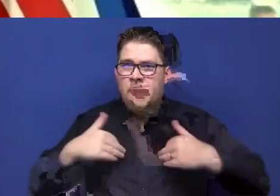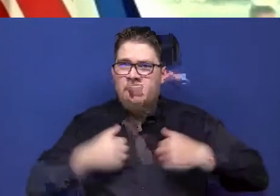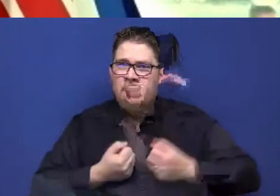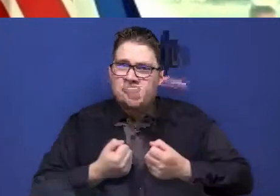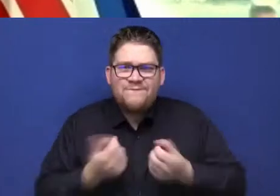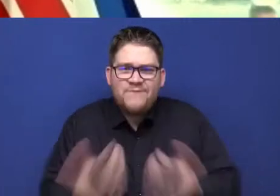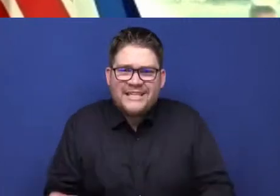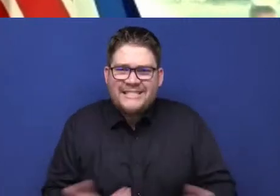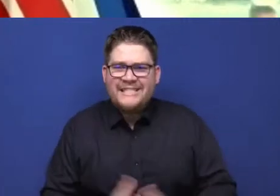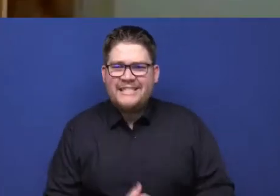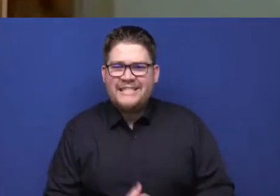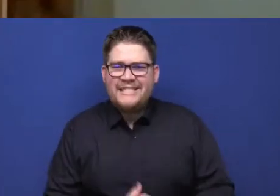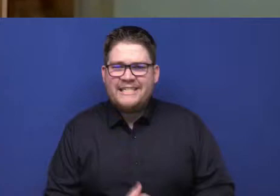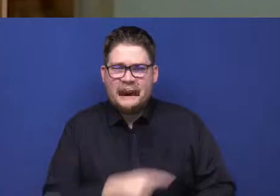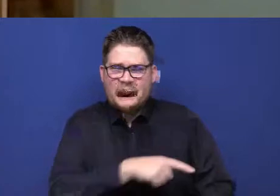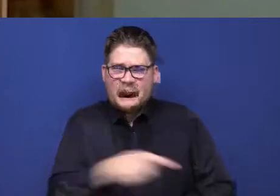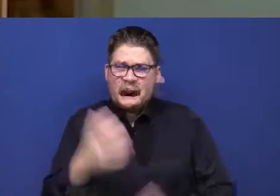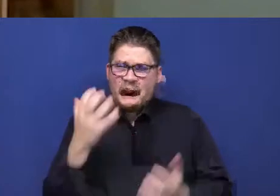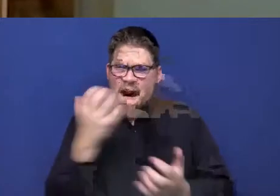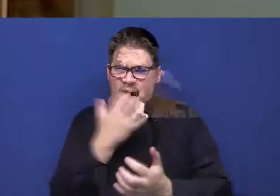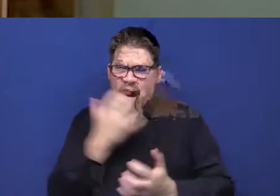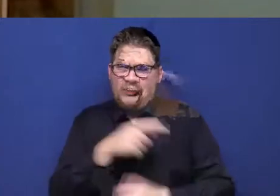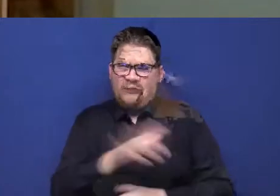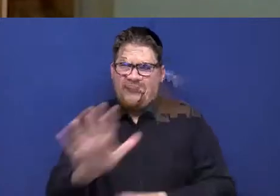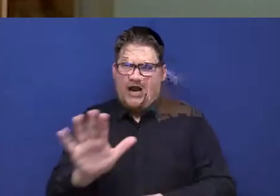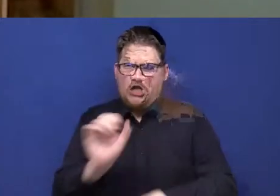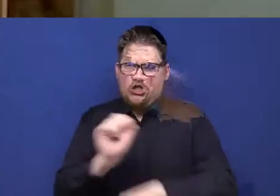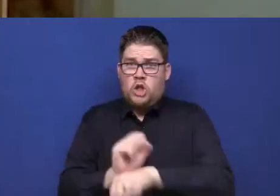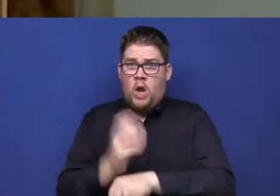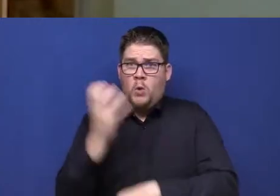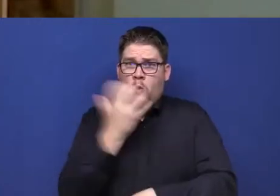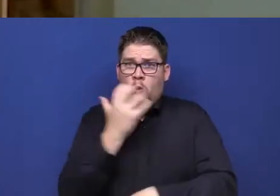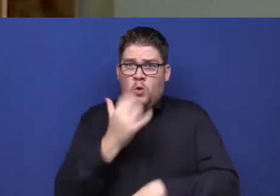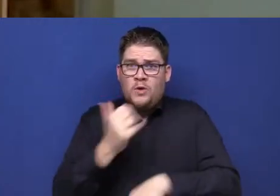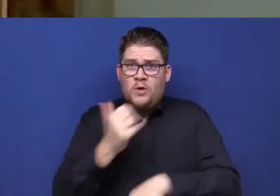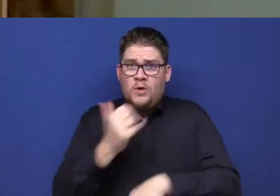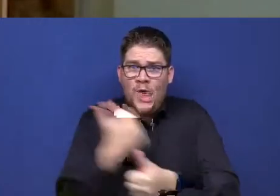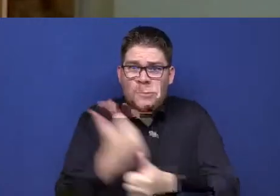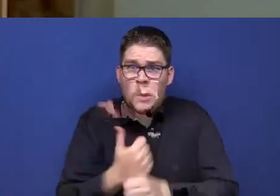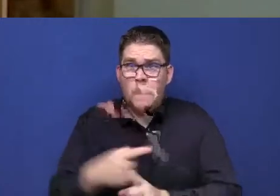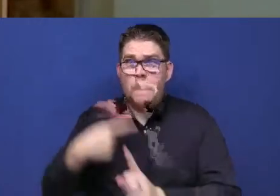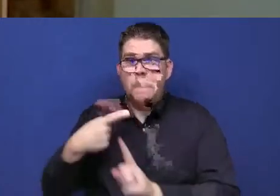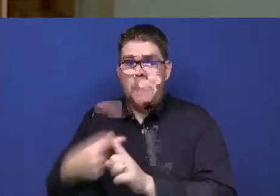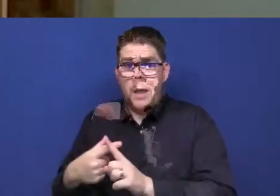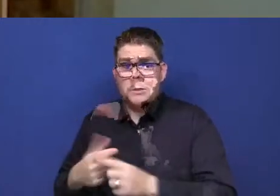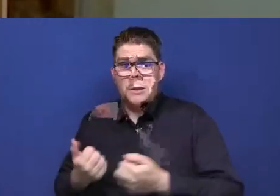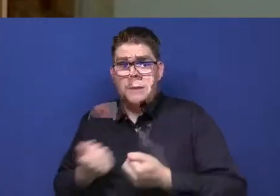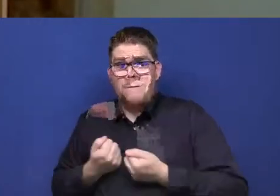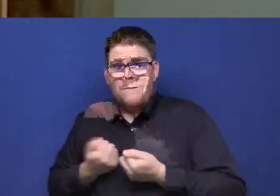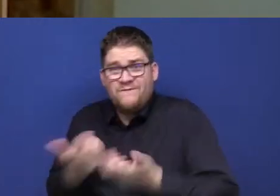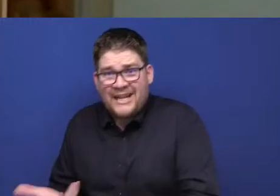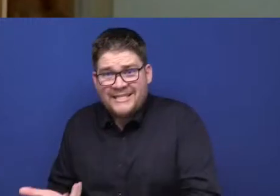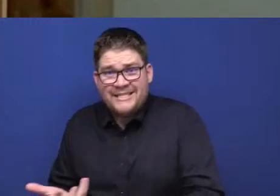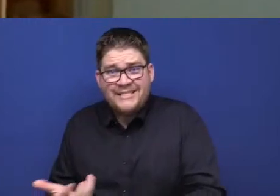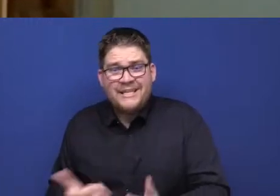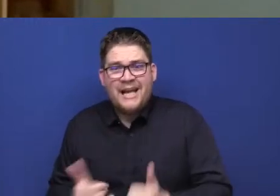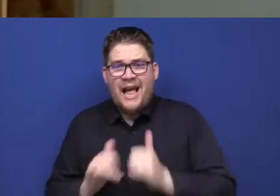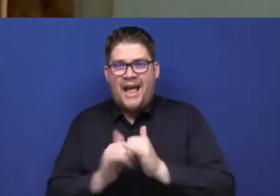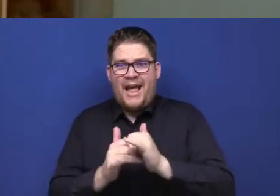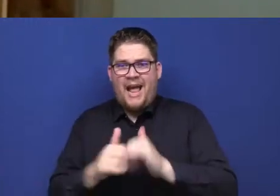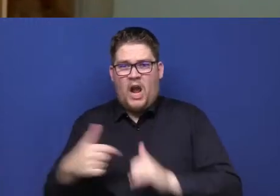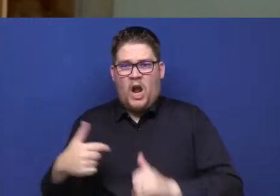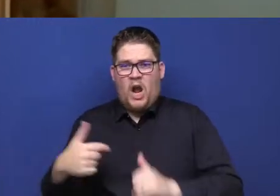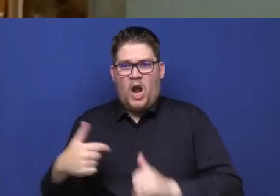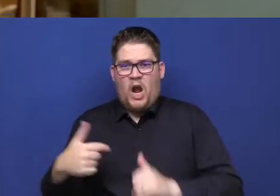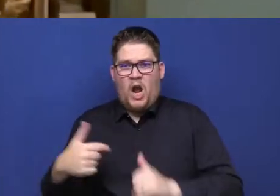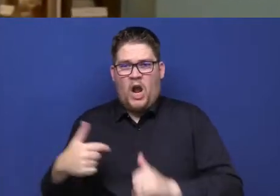better for the staff? It's a hard season, I'm not going to lie. It's difficult. You know, when you have fire crews that are out there